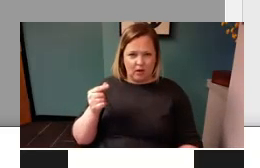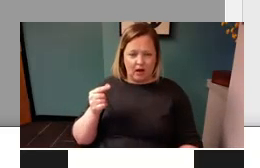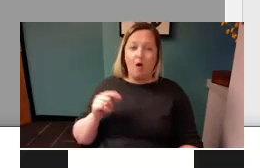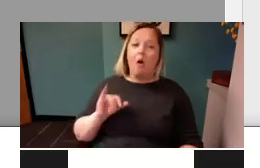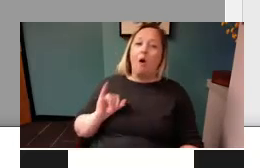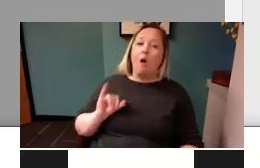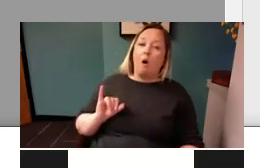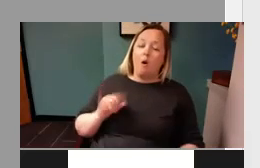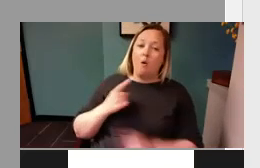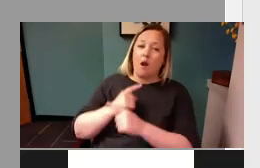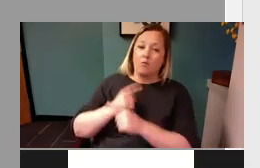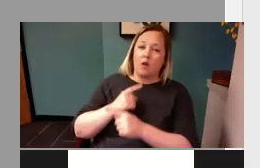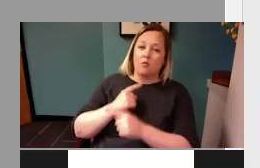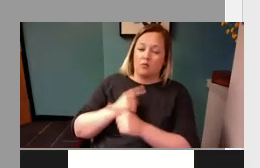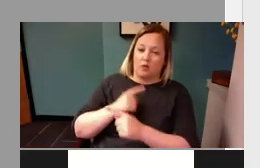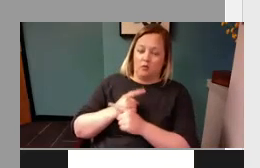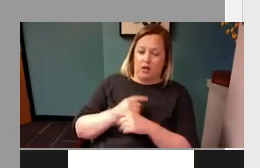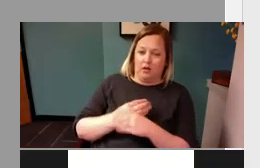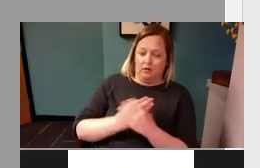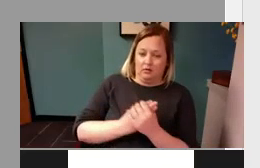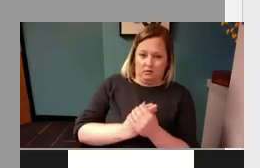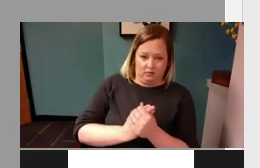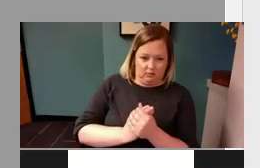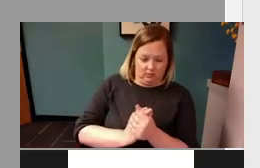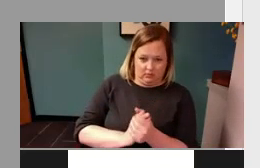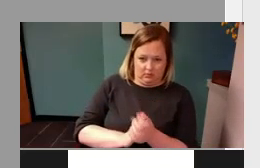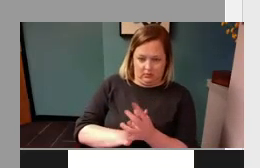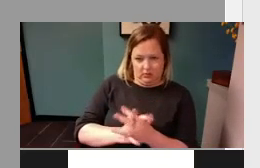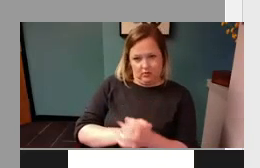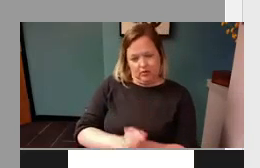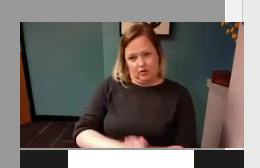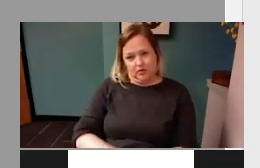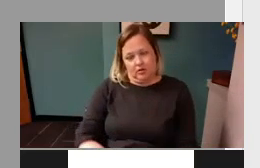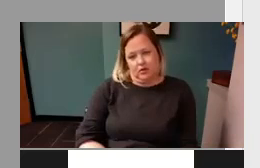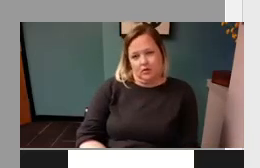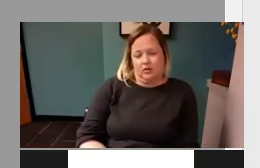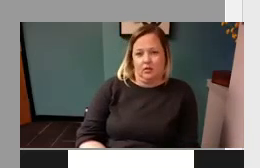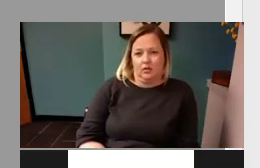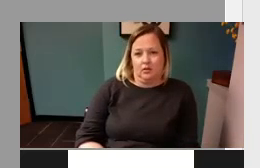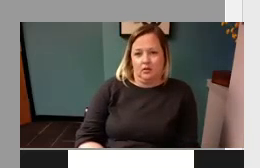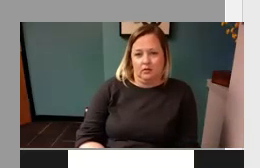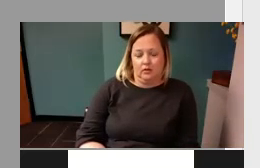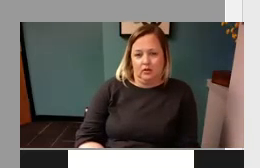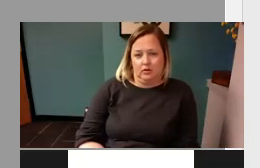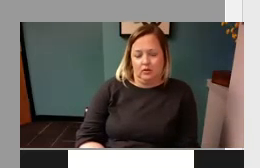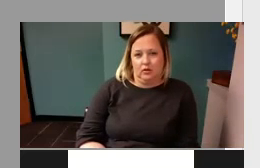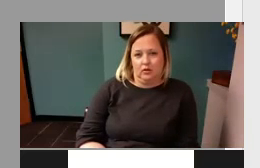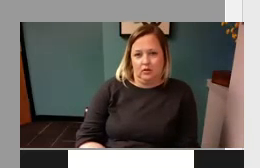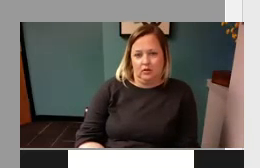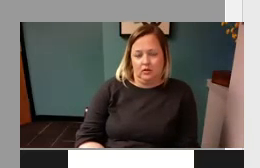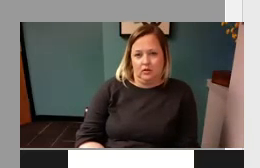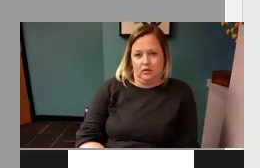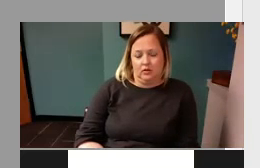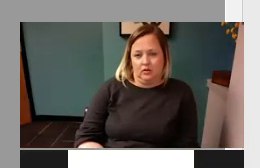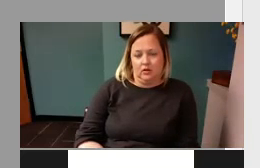is, let me just check. So you are saying I need to bring up paint somewhere. Give me a sec. Because